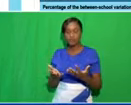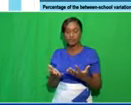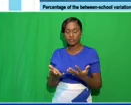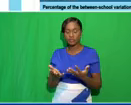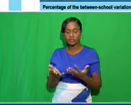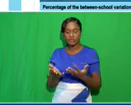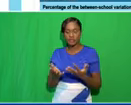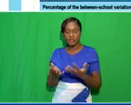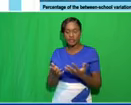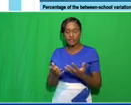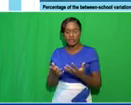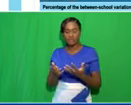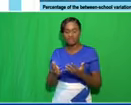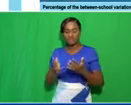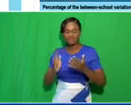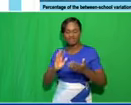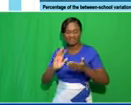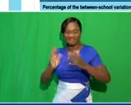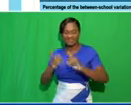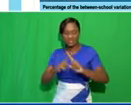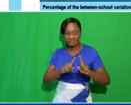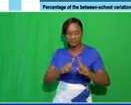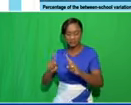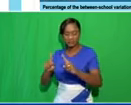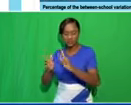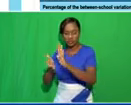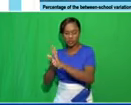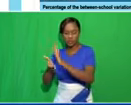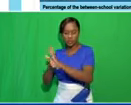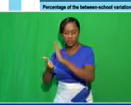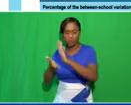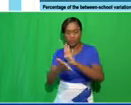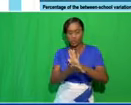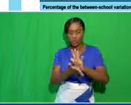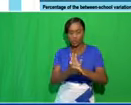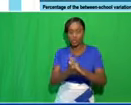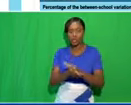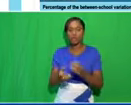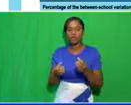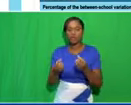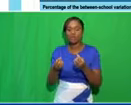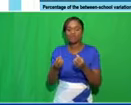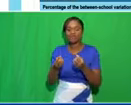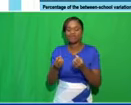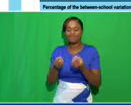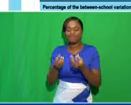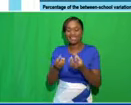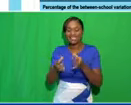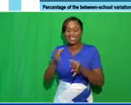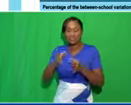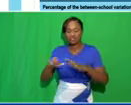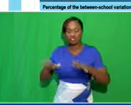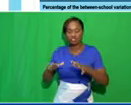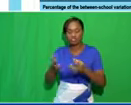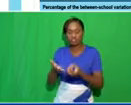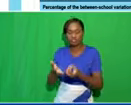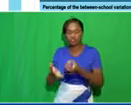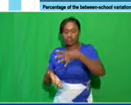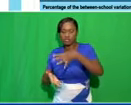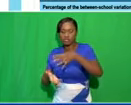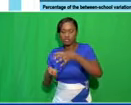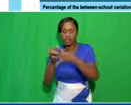the difference between the schools and how much socioeconomic status explains the